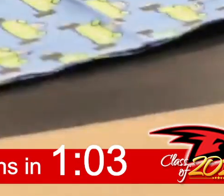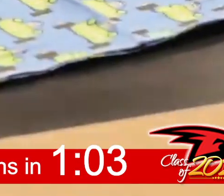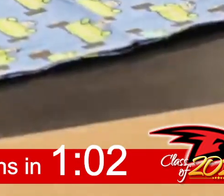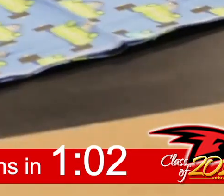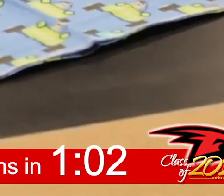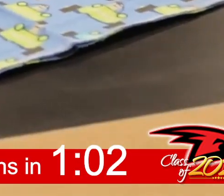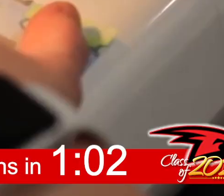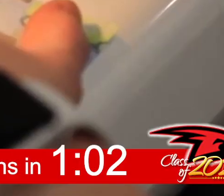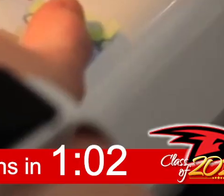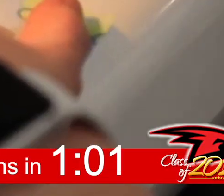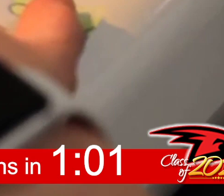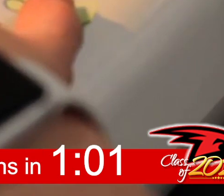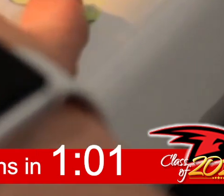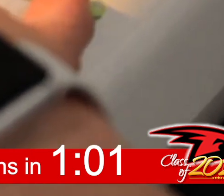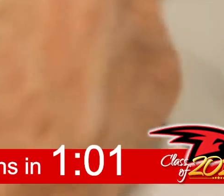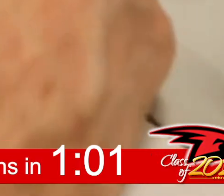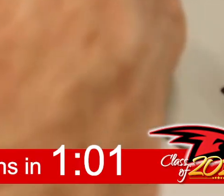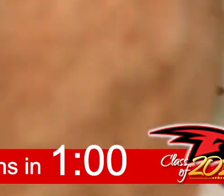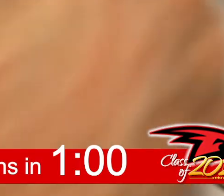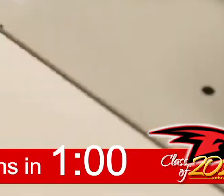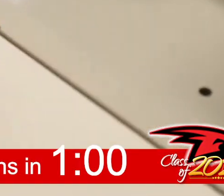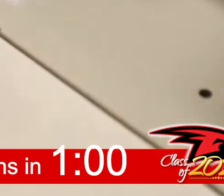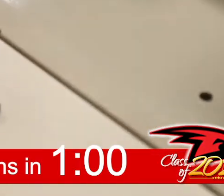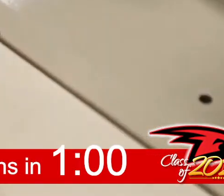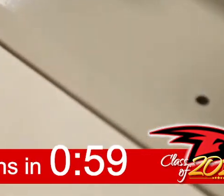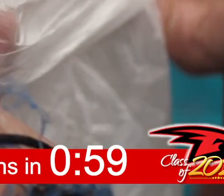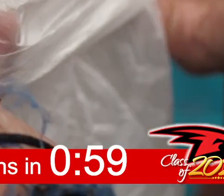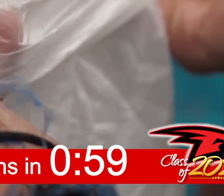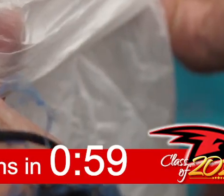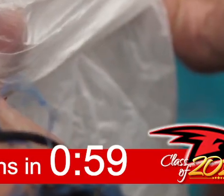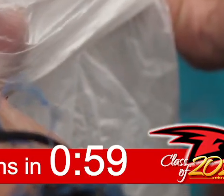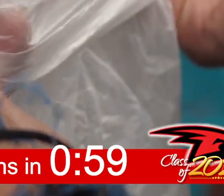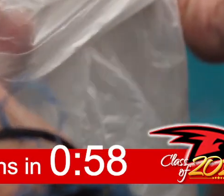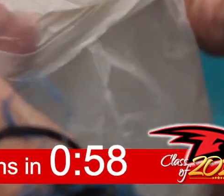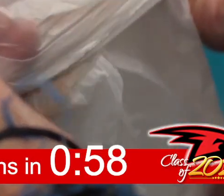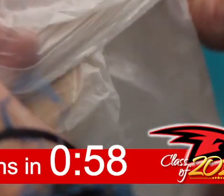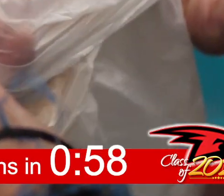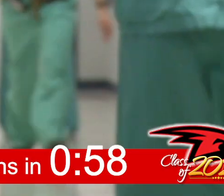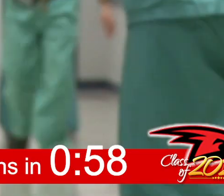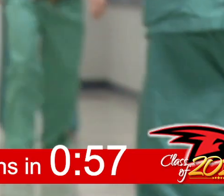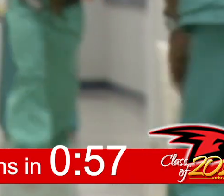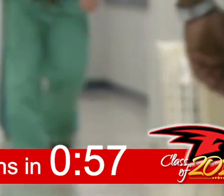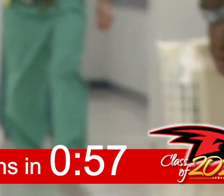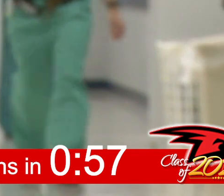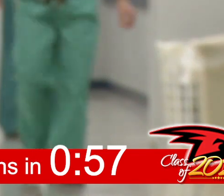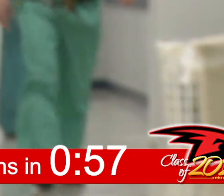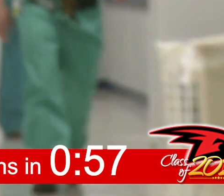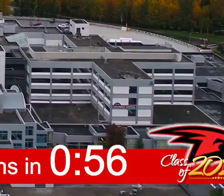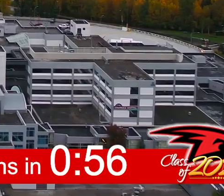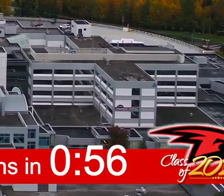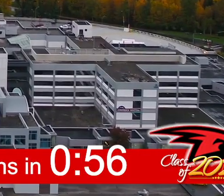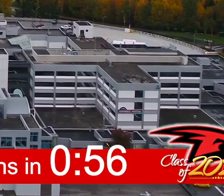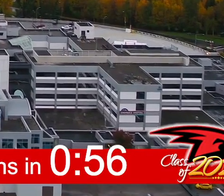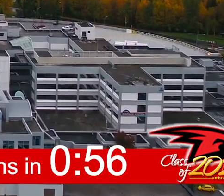citizens in Alaska and across our nation is on full display. The value of close communities and connections are